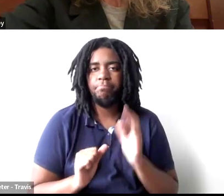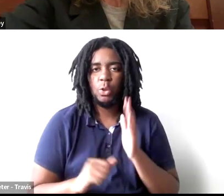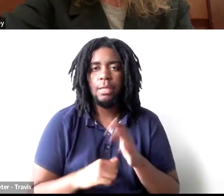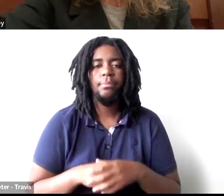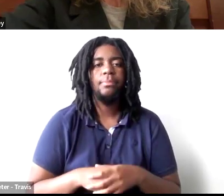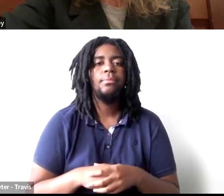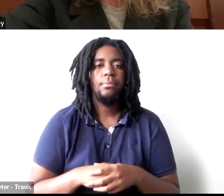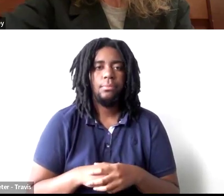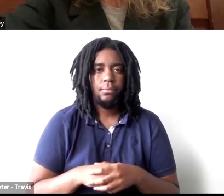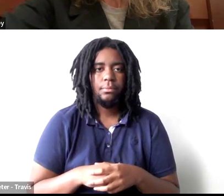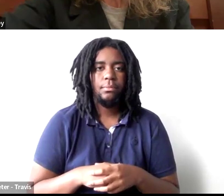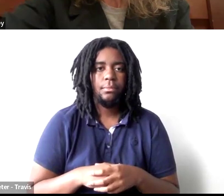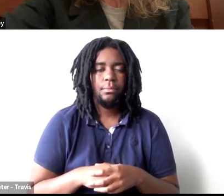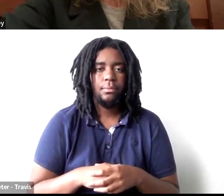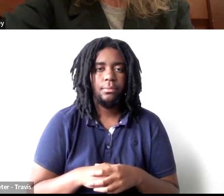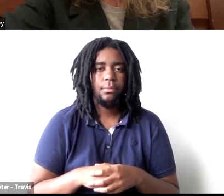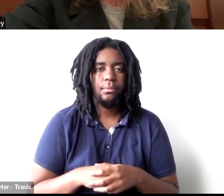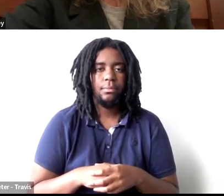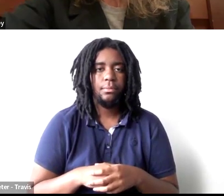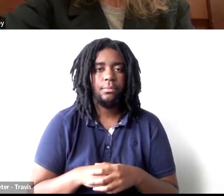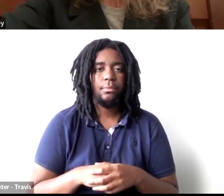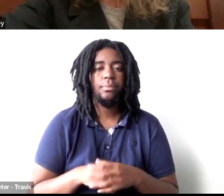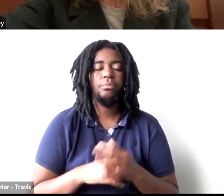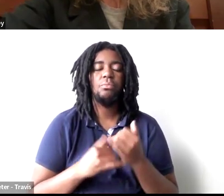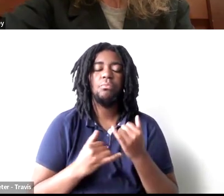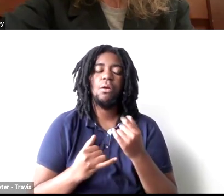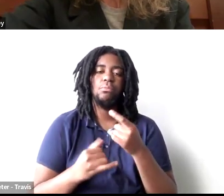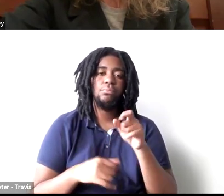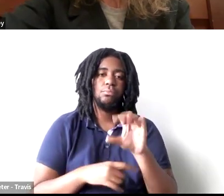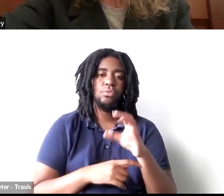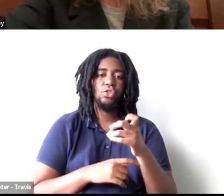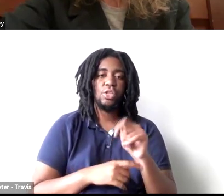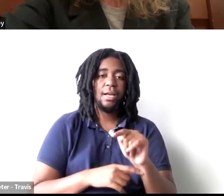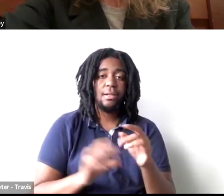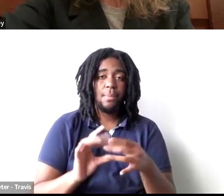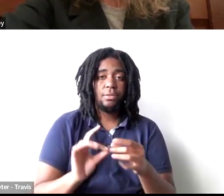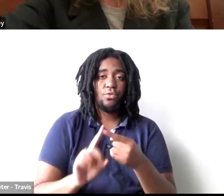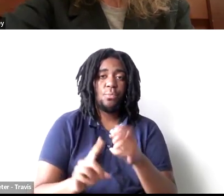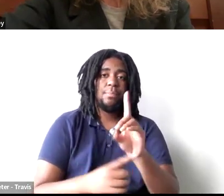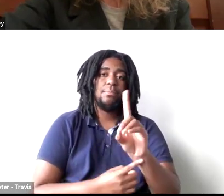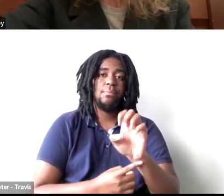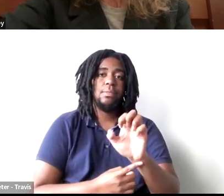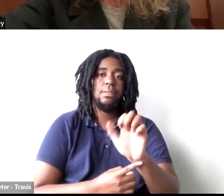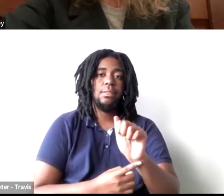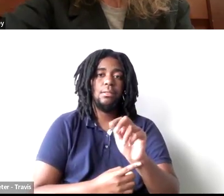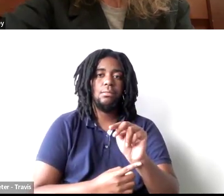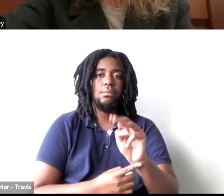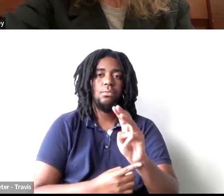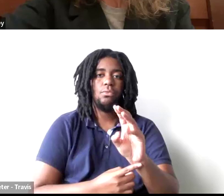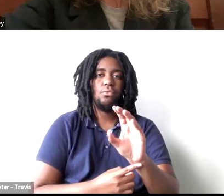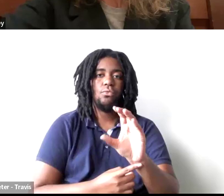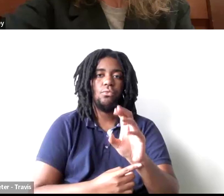on cue, we've got a nice message in the chat from Dean Krimmel, a word on profile cutters